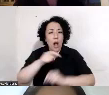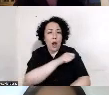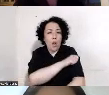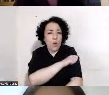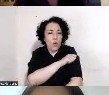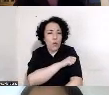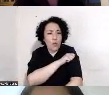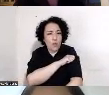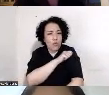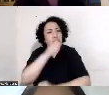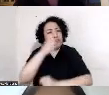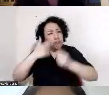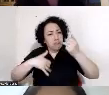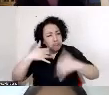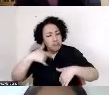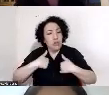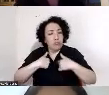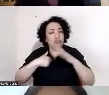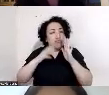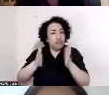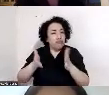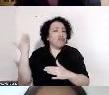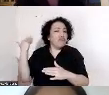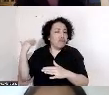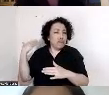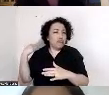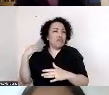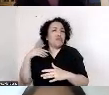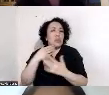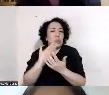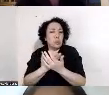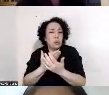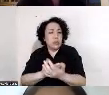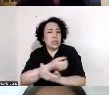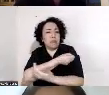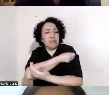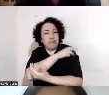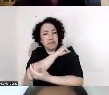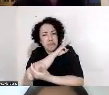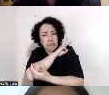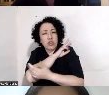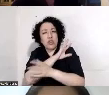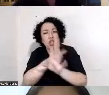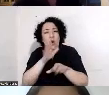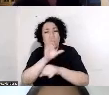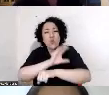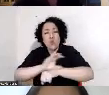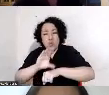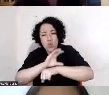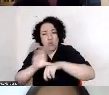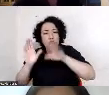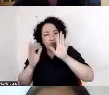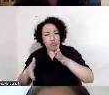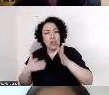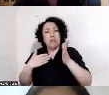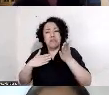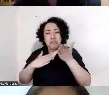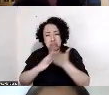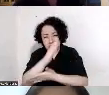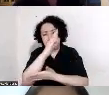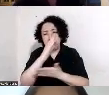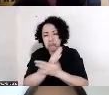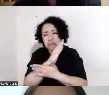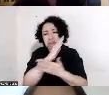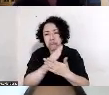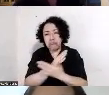que dizem, sim, eu frequentei uma escola de ensino médio honorária, fiz todos os cursos, fui aceito na inscrição seletiva, e